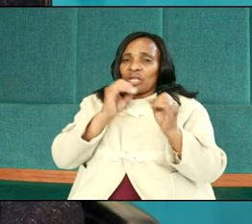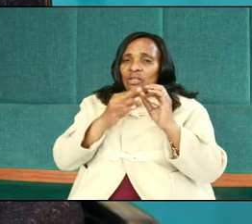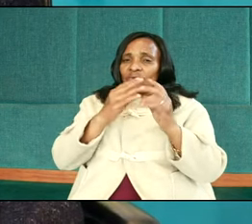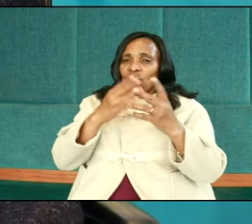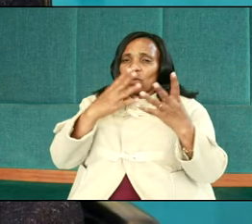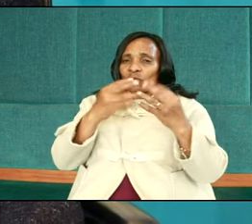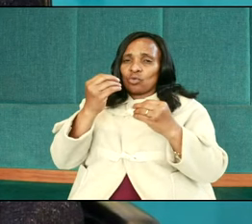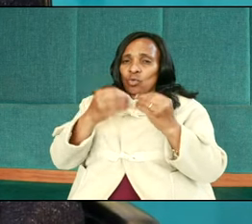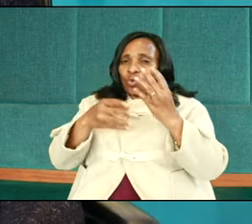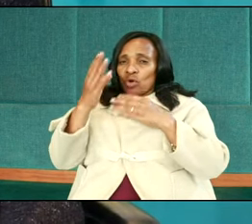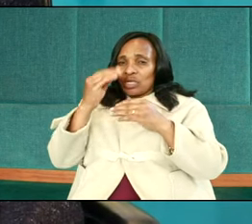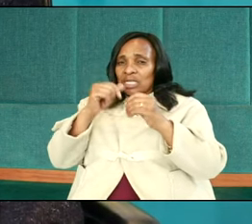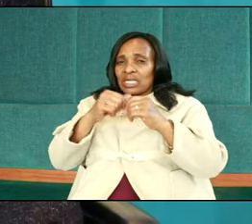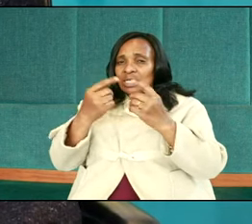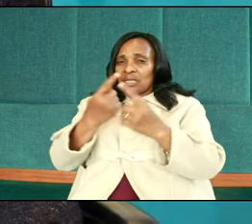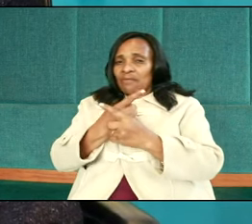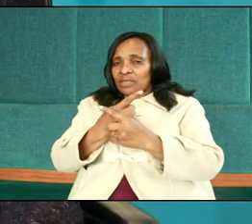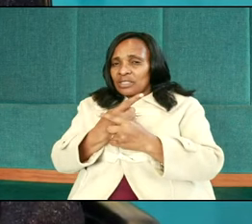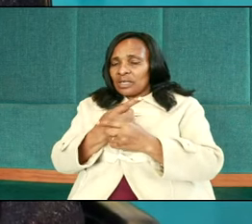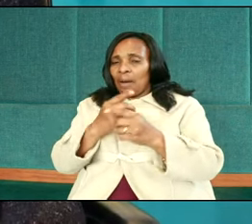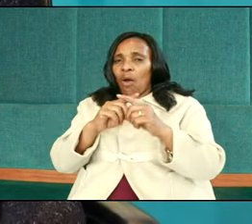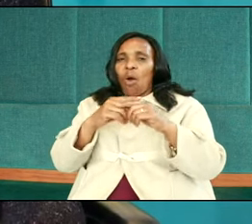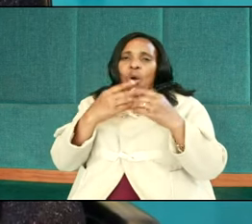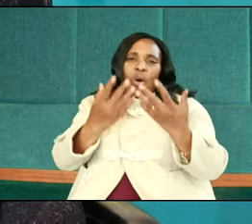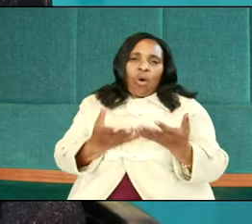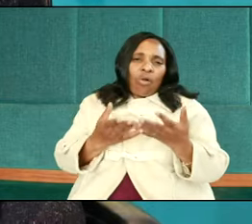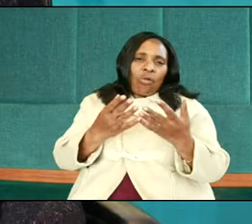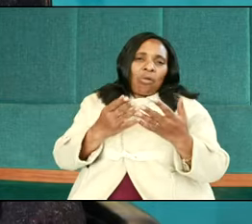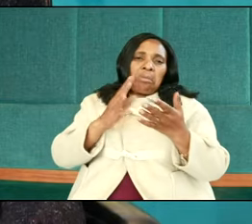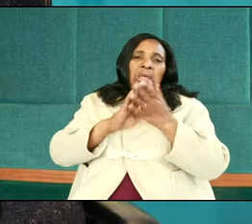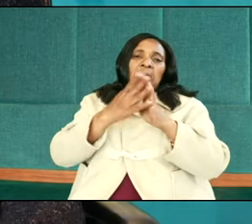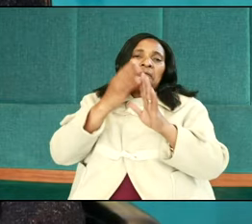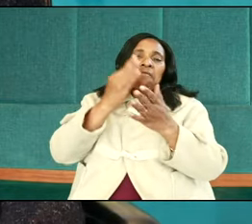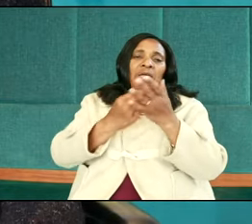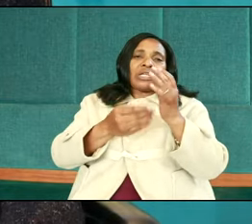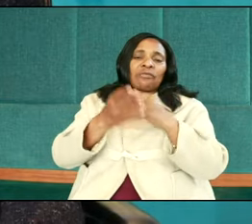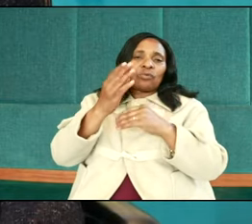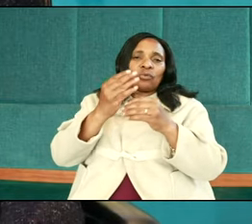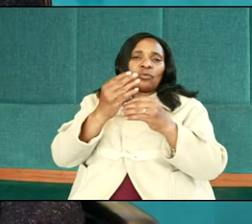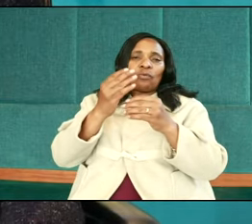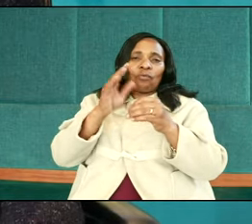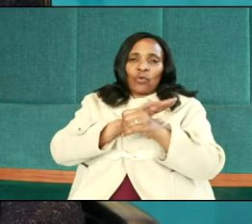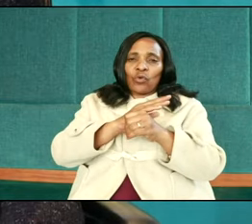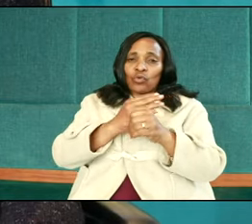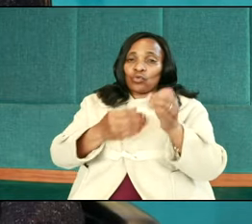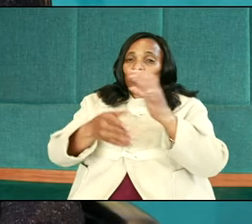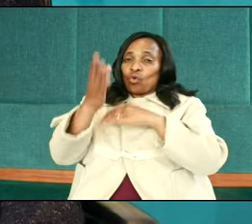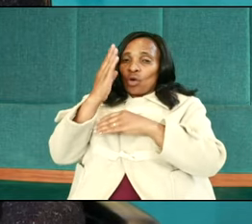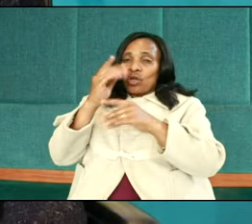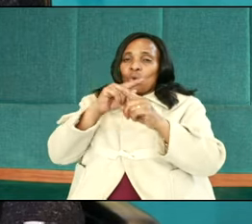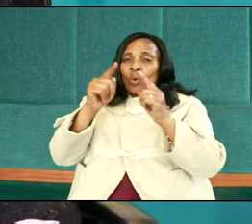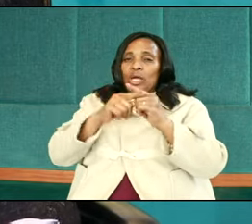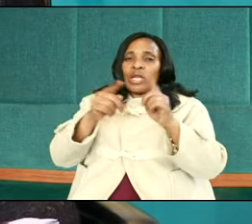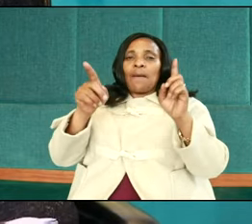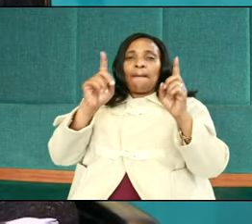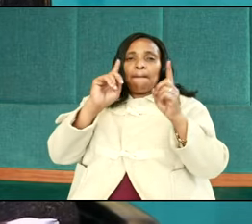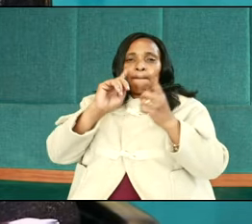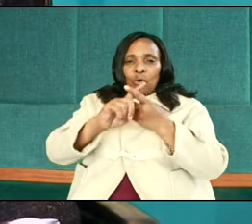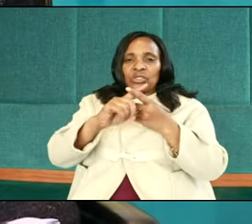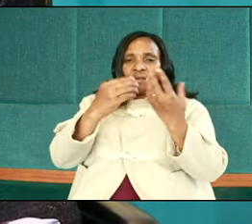adversity, or is it easier to be faithful to God when positive things are happening?